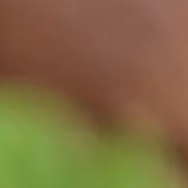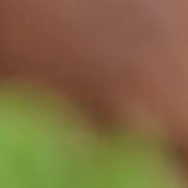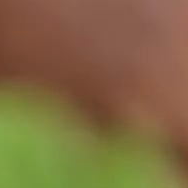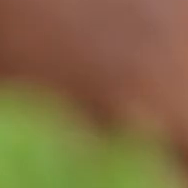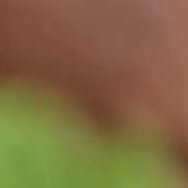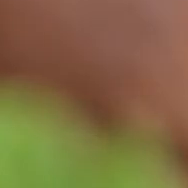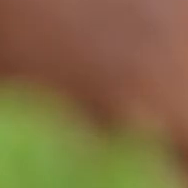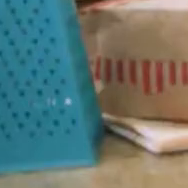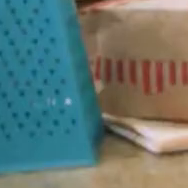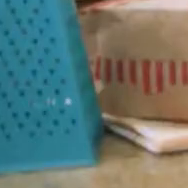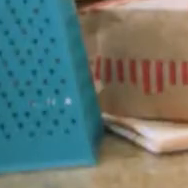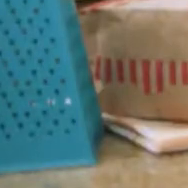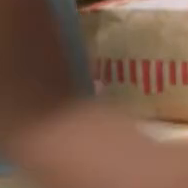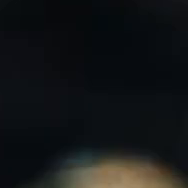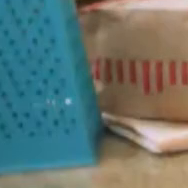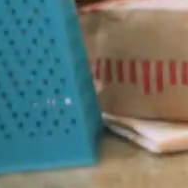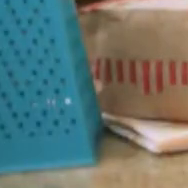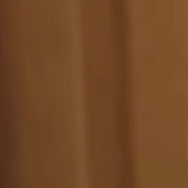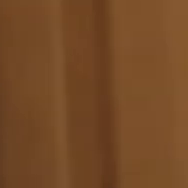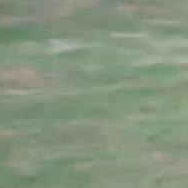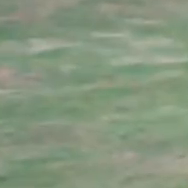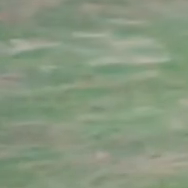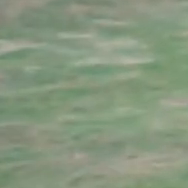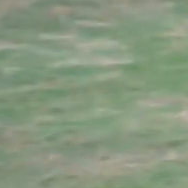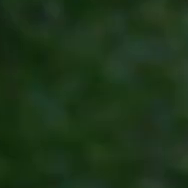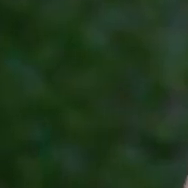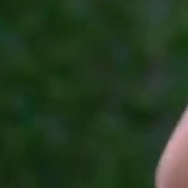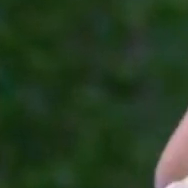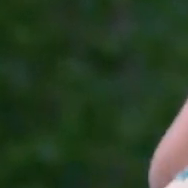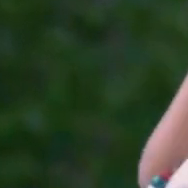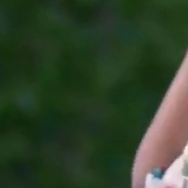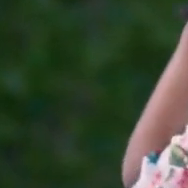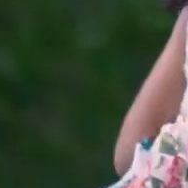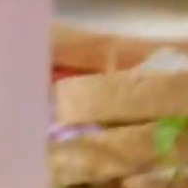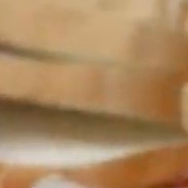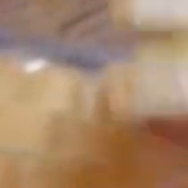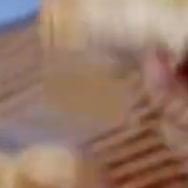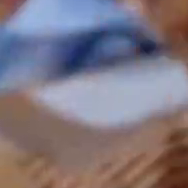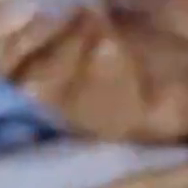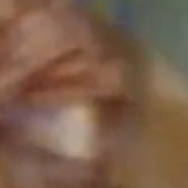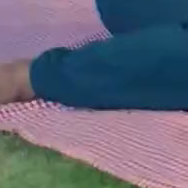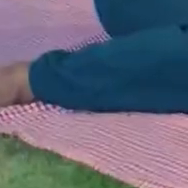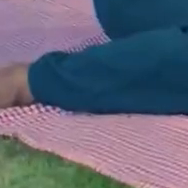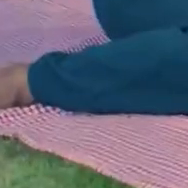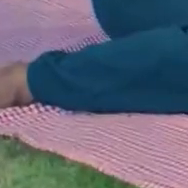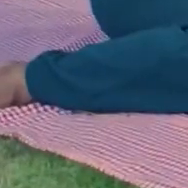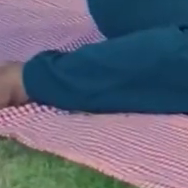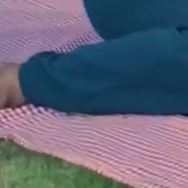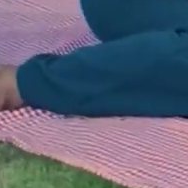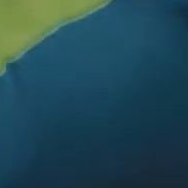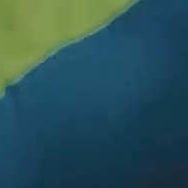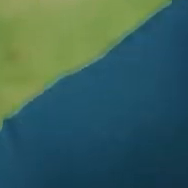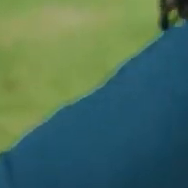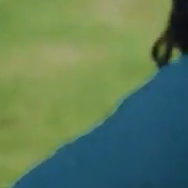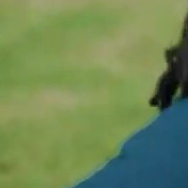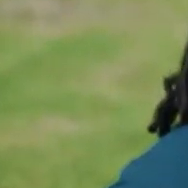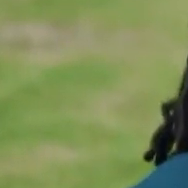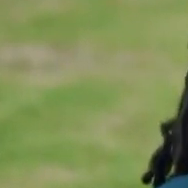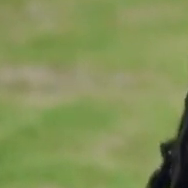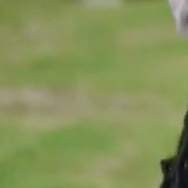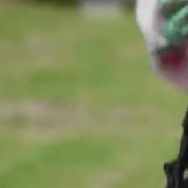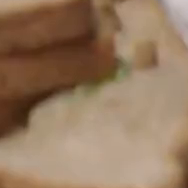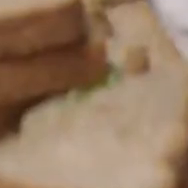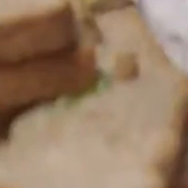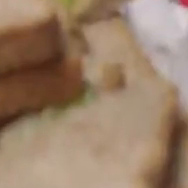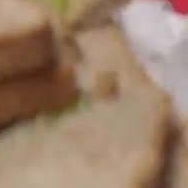slice of love in so many ways. Linda, Linda, faithful from day Linda, one. Linda, Linda, faithful